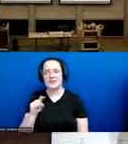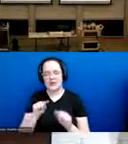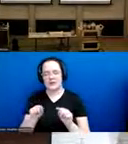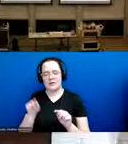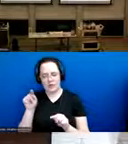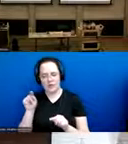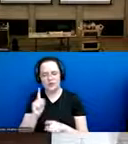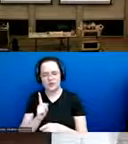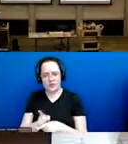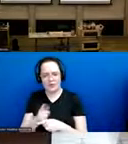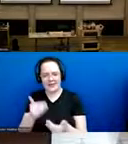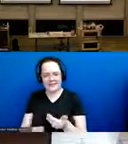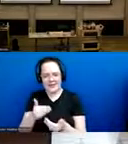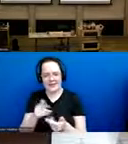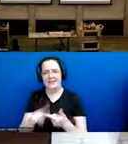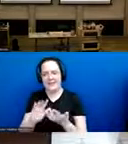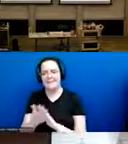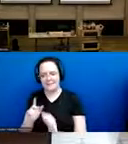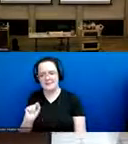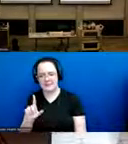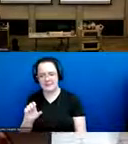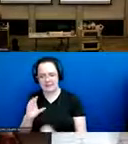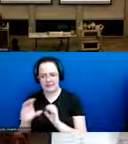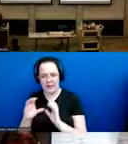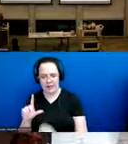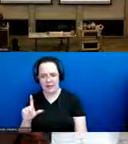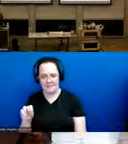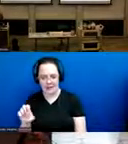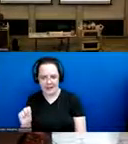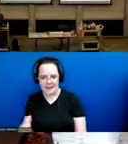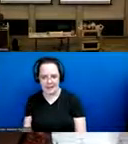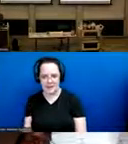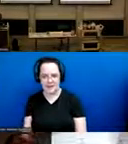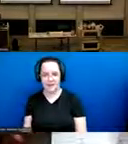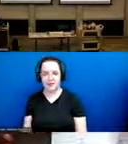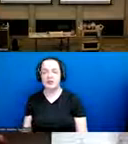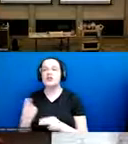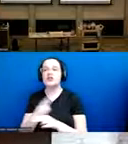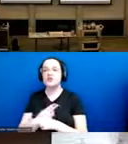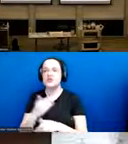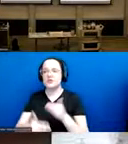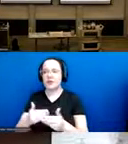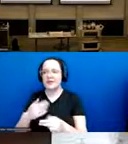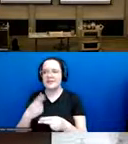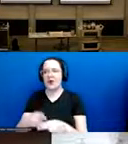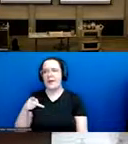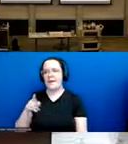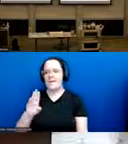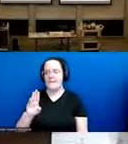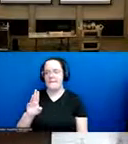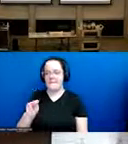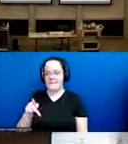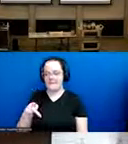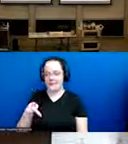and then there is actually telecom lines. So then we're using a process that is called four-way mixing, meaning that at the same time